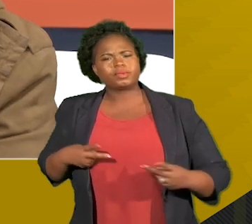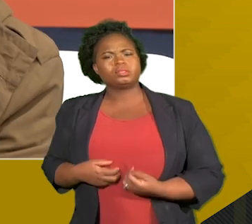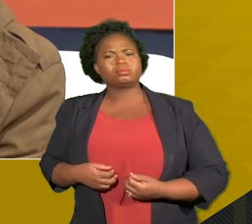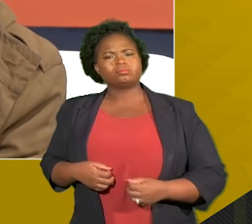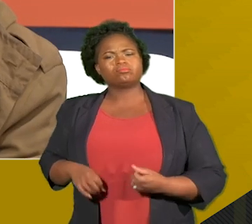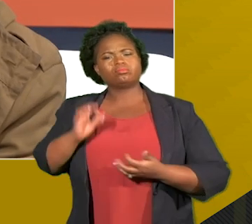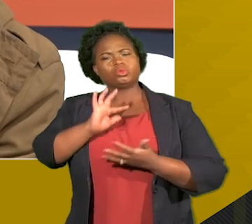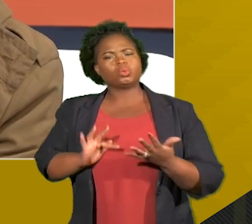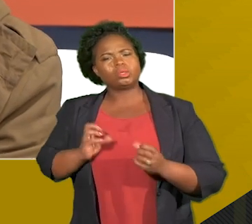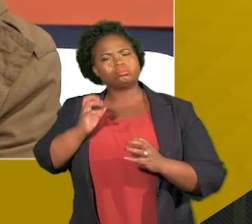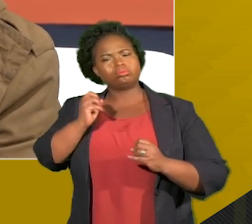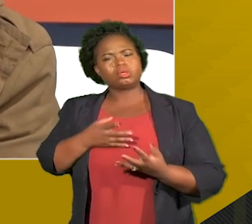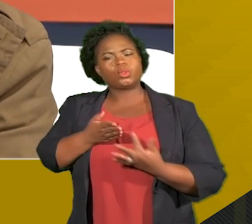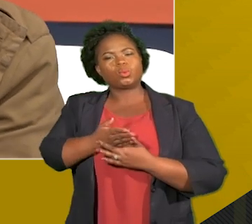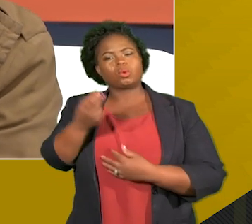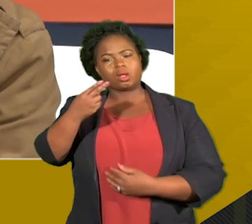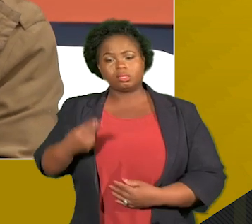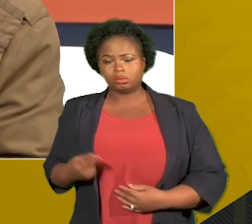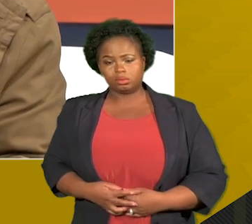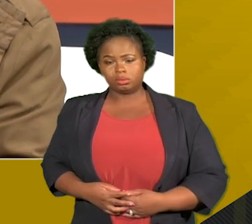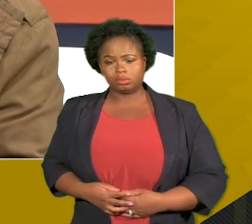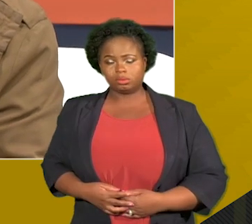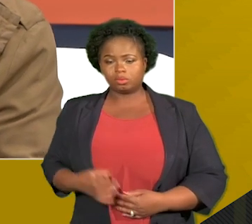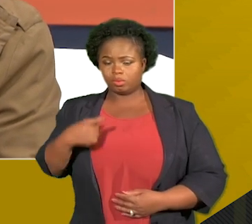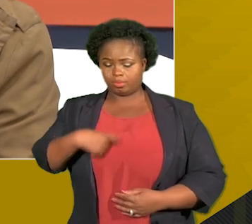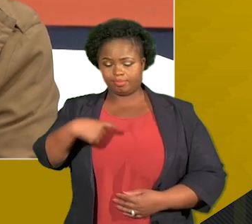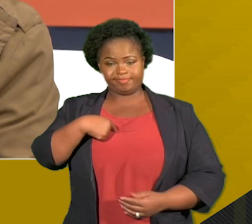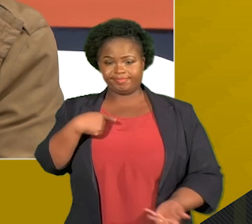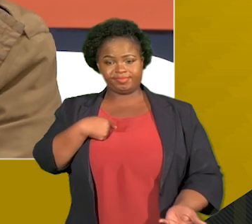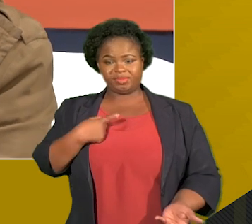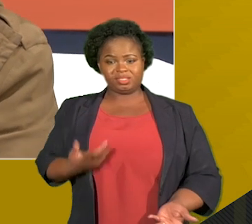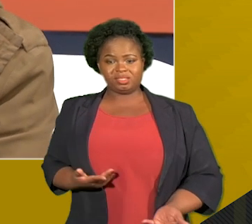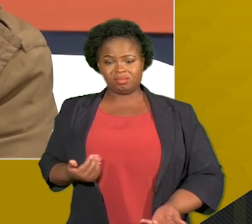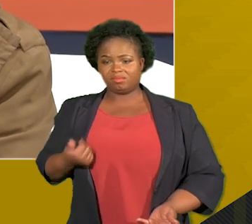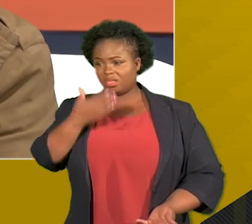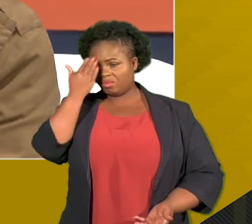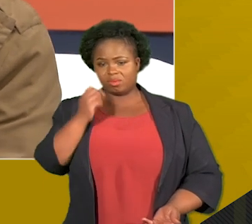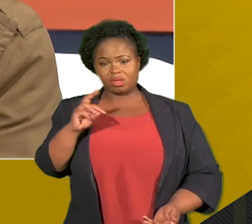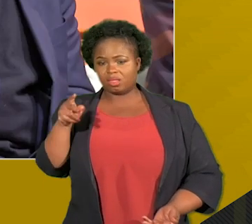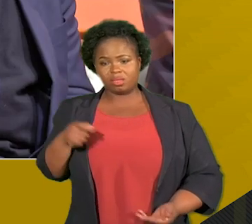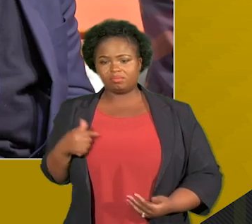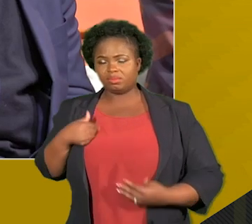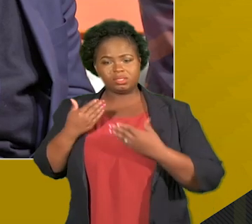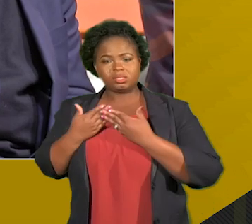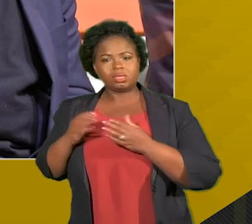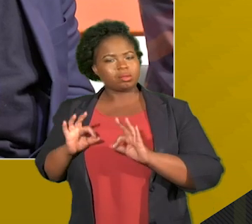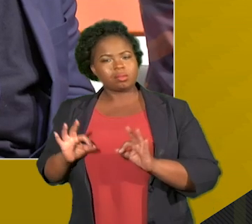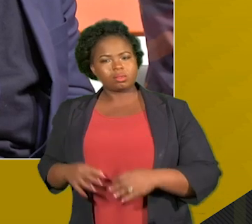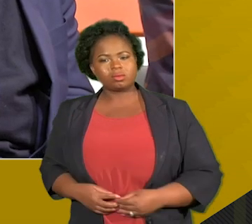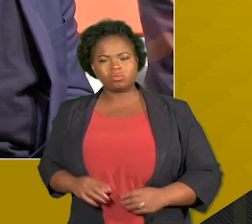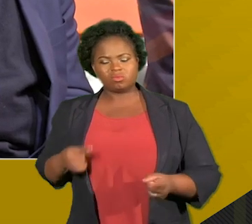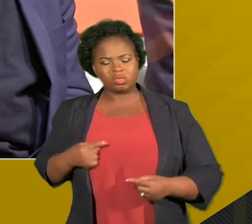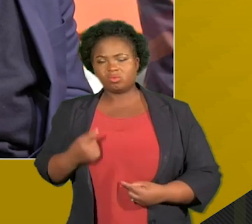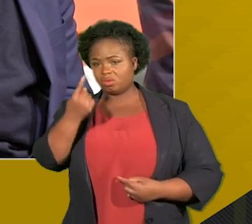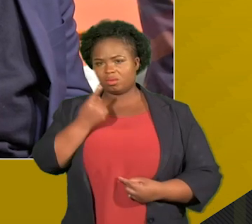and art. You're not gonna come to me, personally me. I don't know other artists. I didn't study this thing. You're not gonna